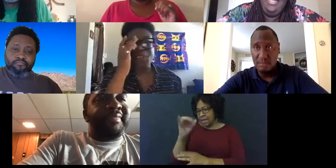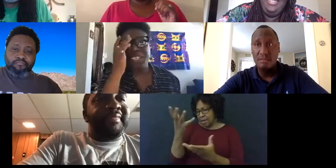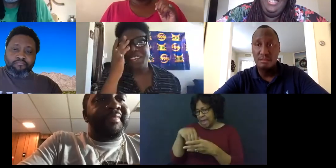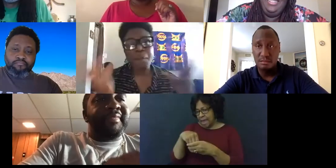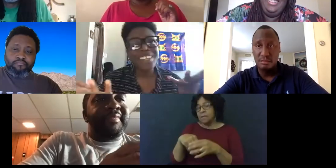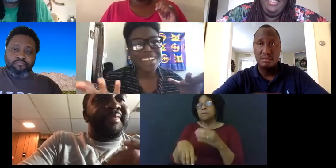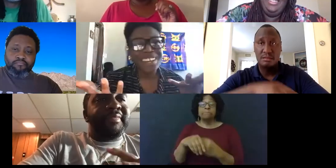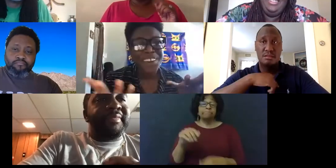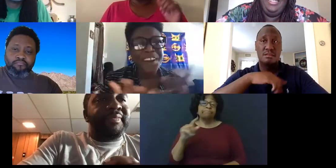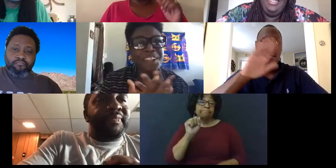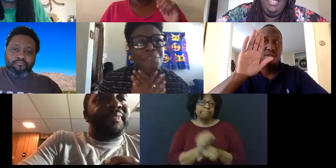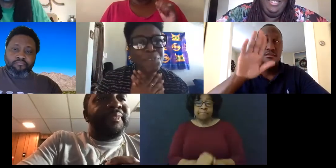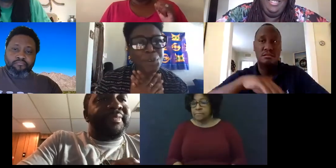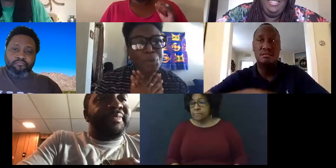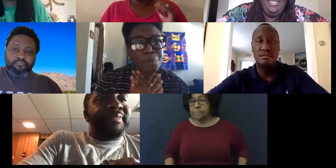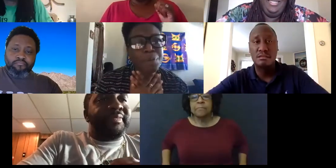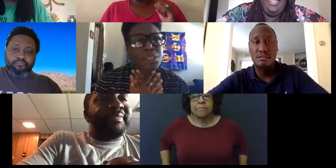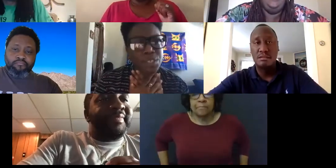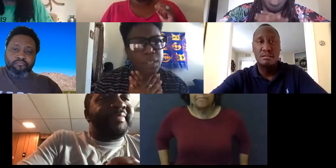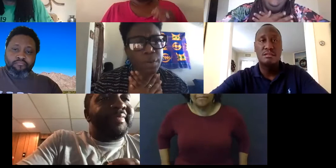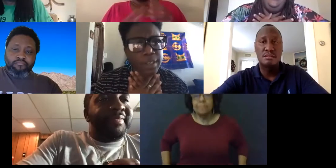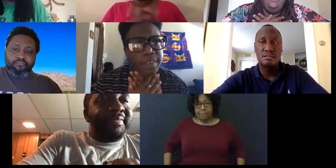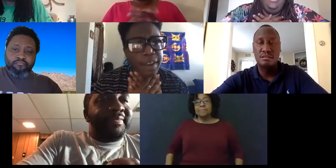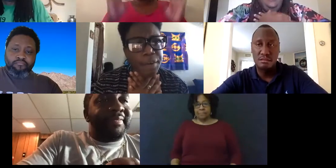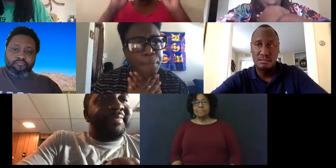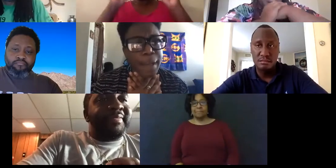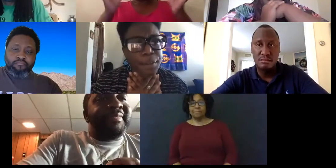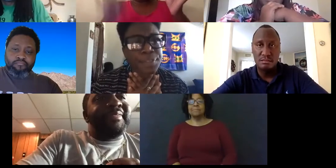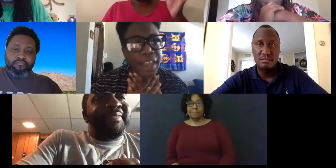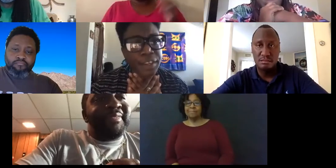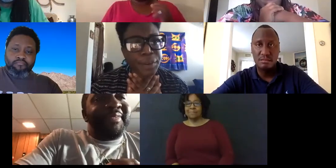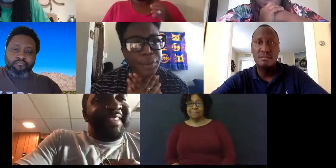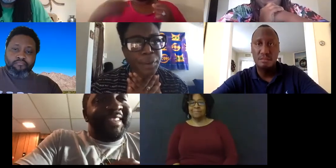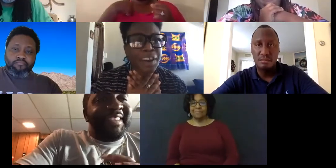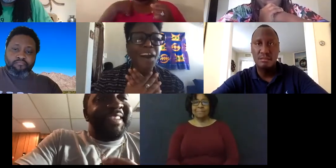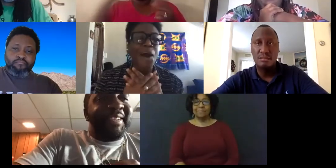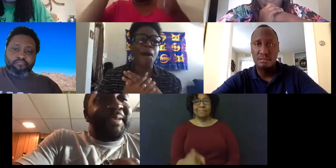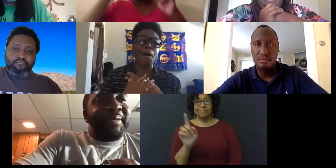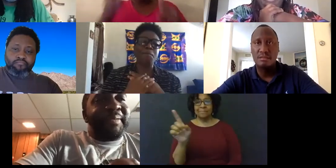Yeah, definitely. Imani, I love you, but you took the words right out of my mouth. Thank you.